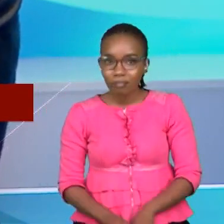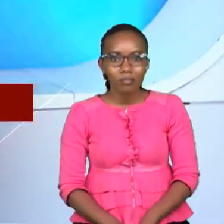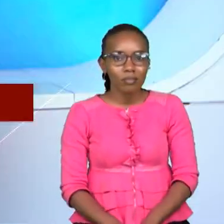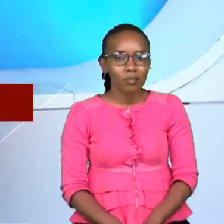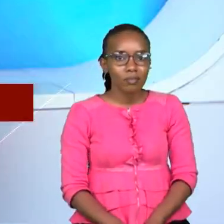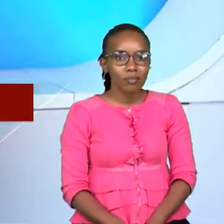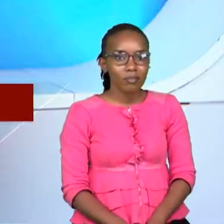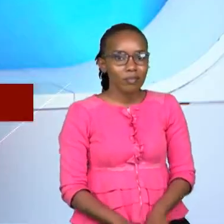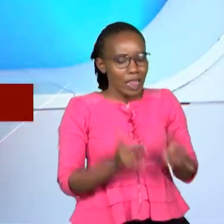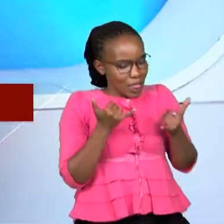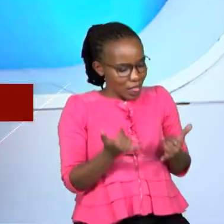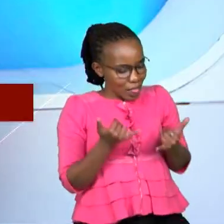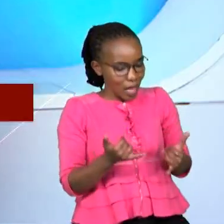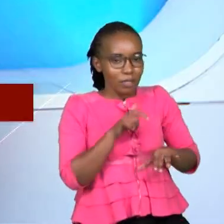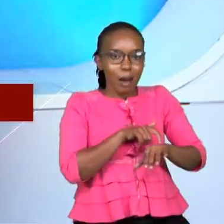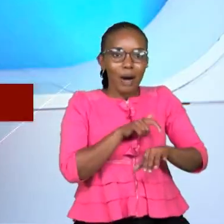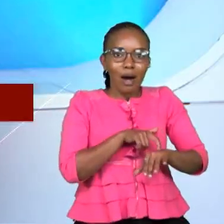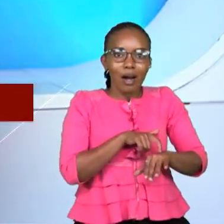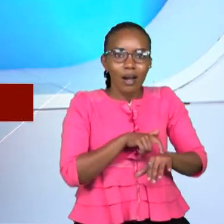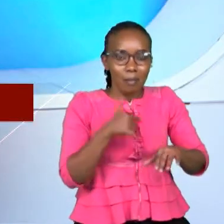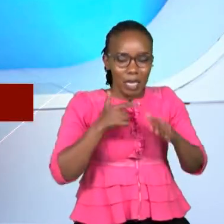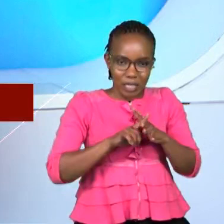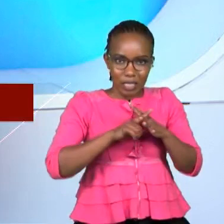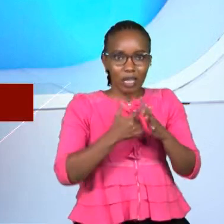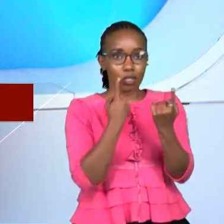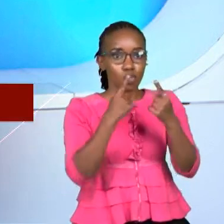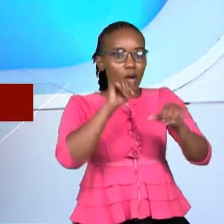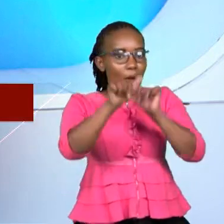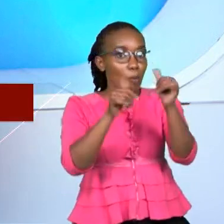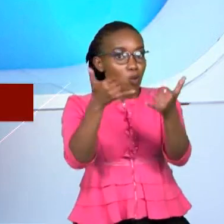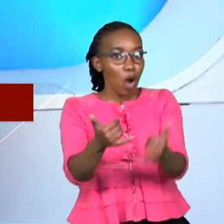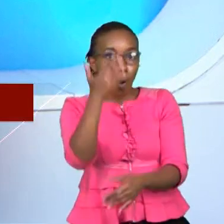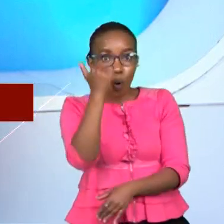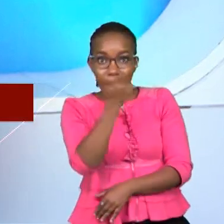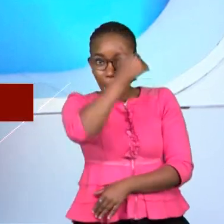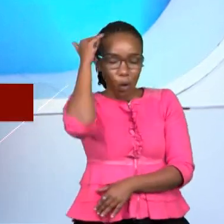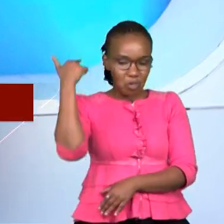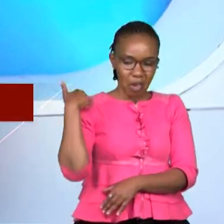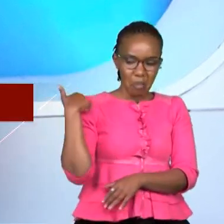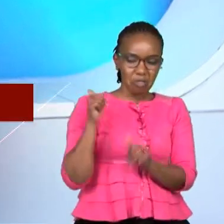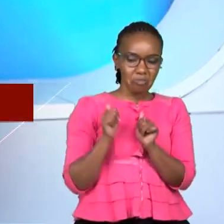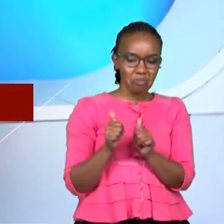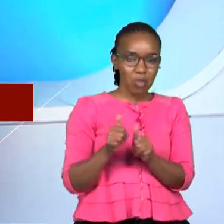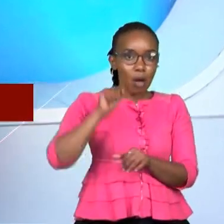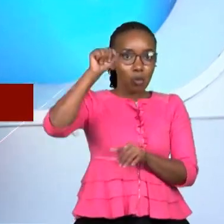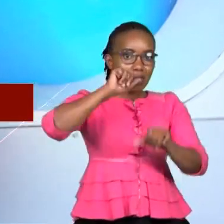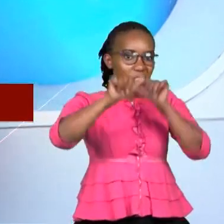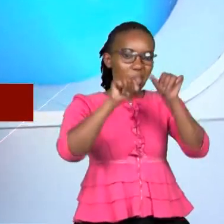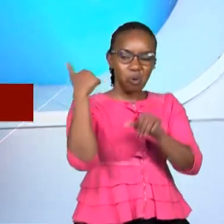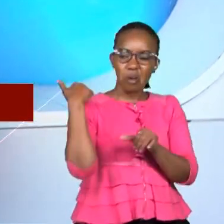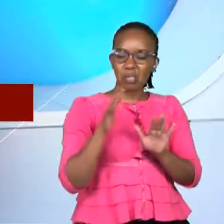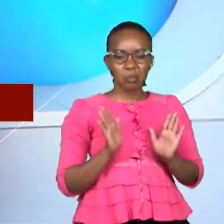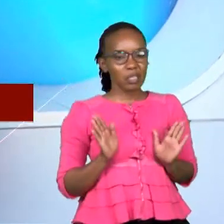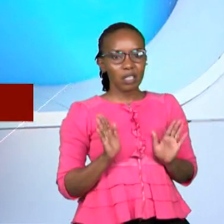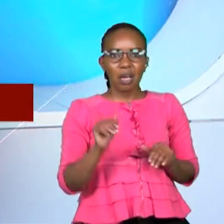Fred, this is the time. And let me start by talking about why this is the time. It's because the numbers are right. Politics is about numbers, and politics